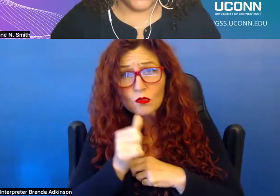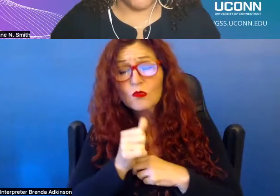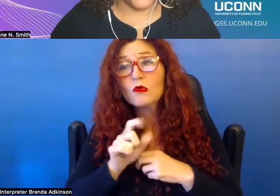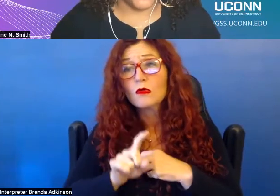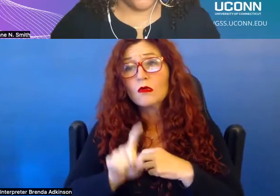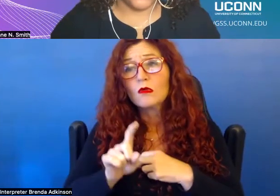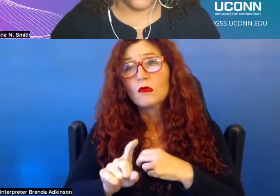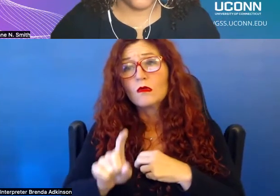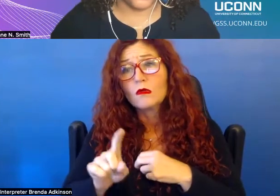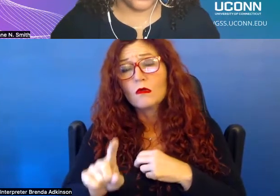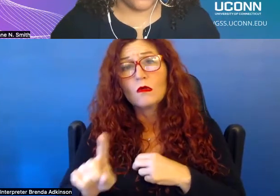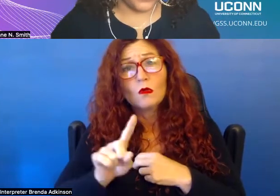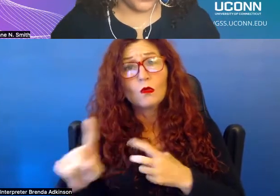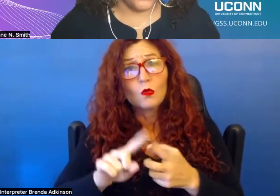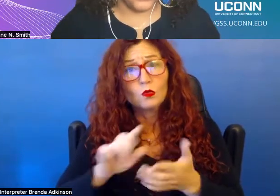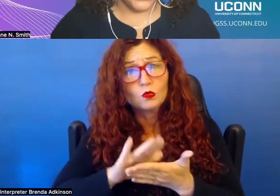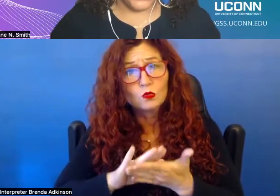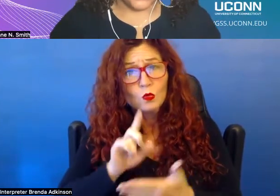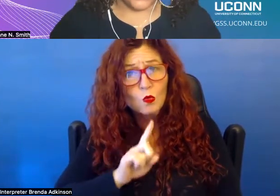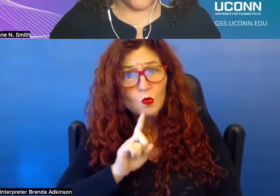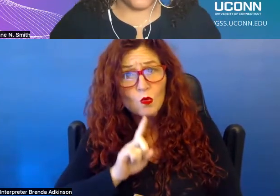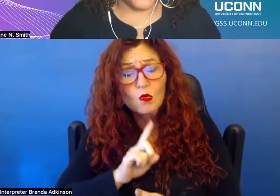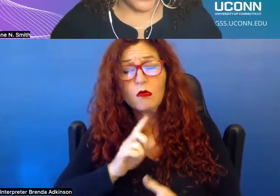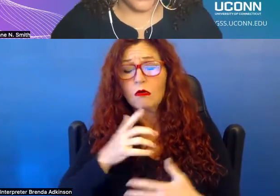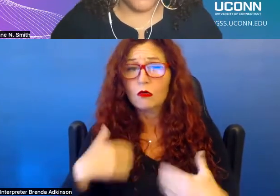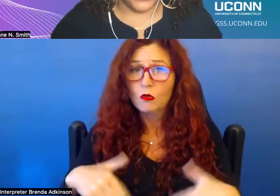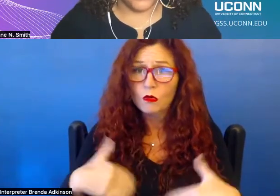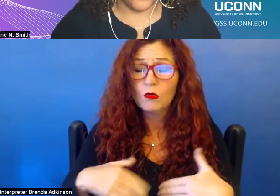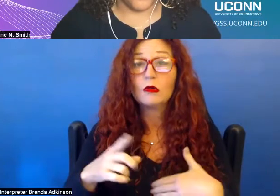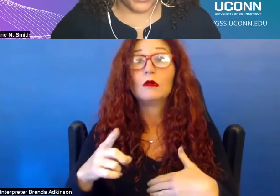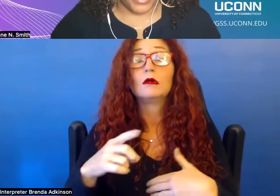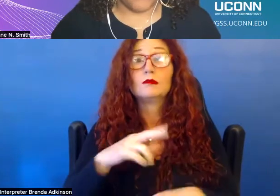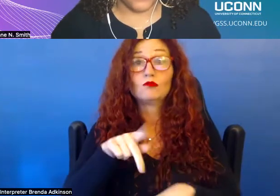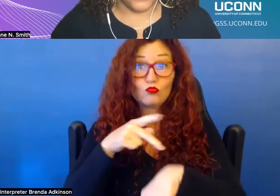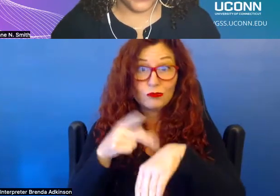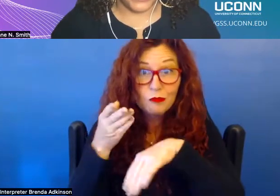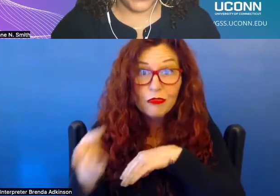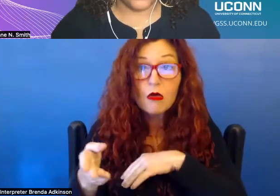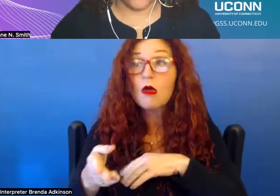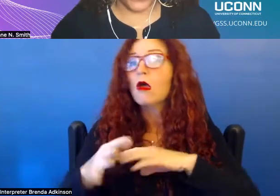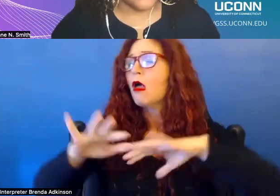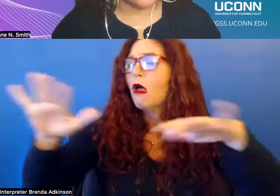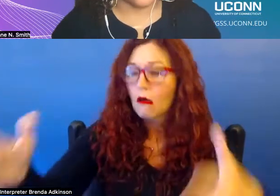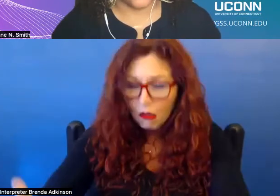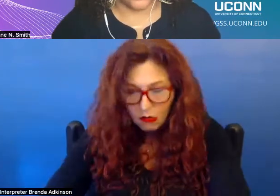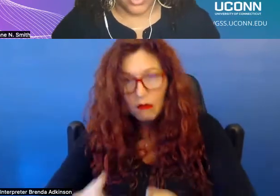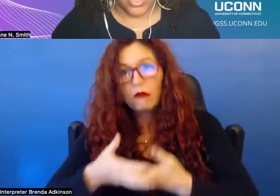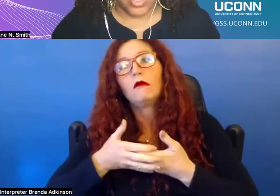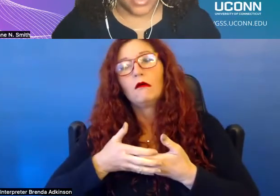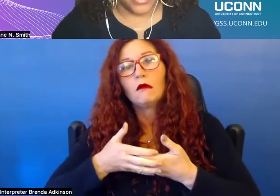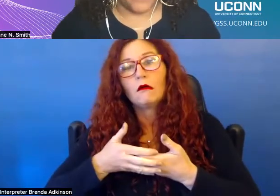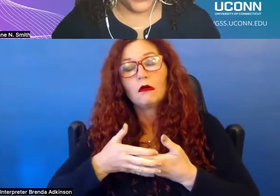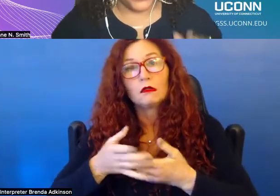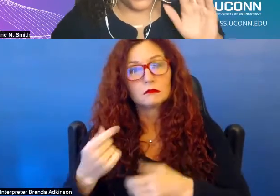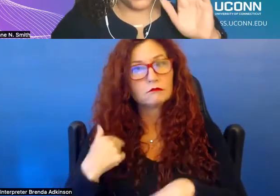day because she went to the school that they went to, just telling me what happened. And the way they were talking